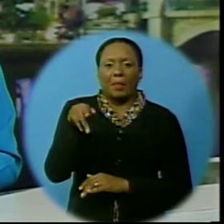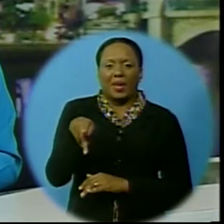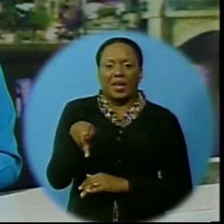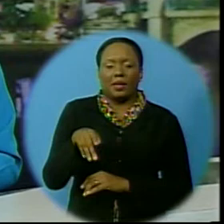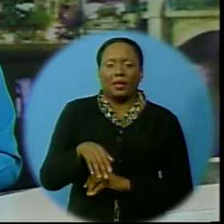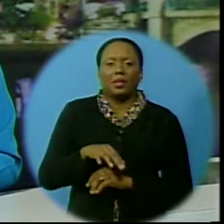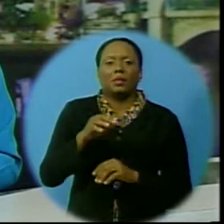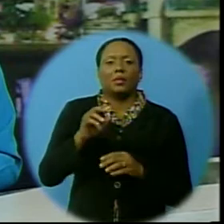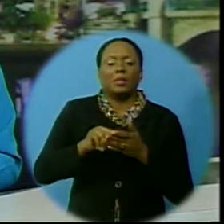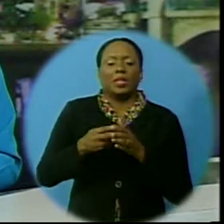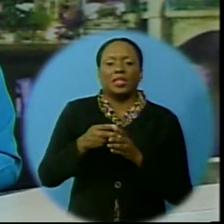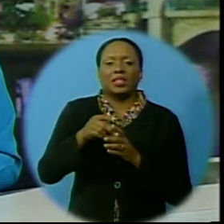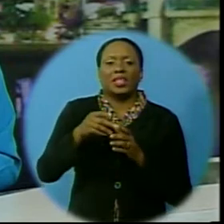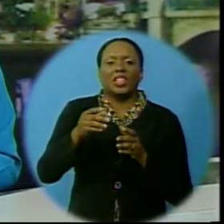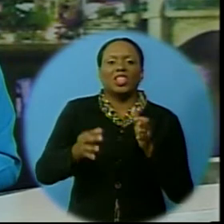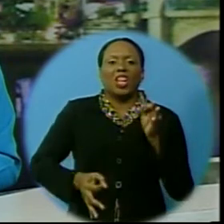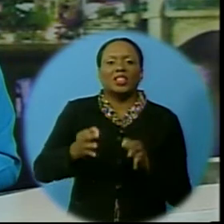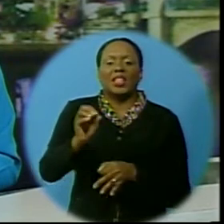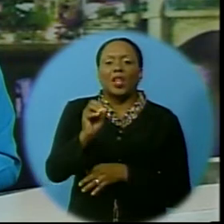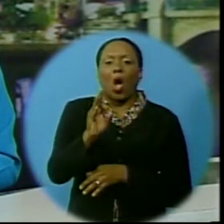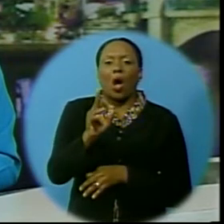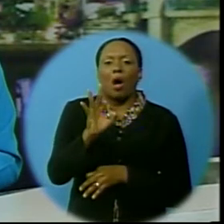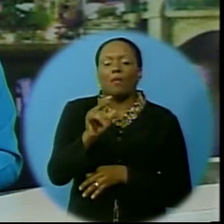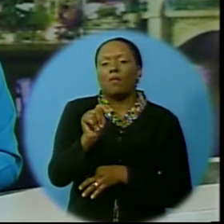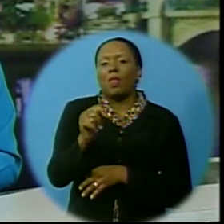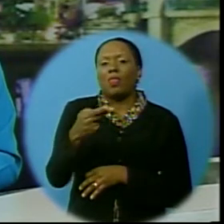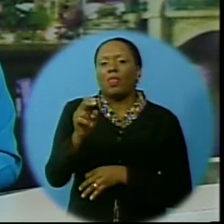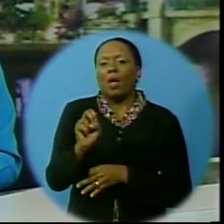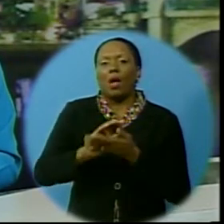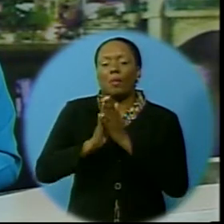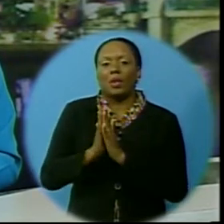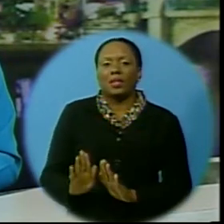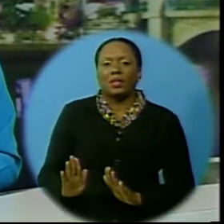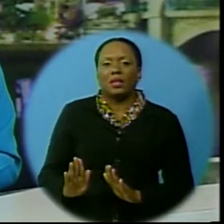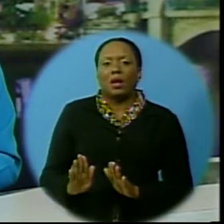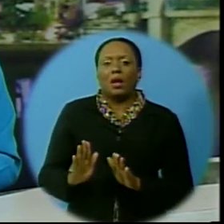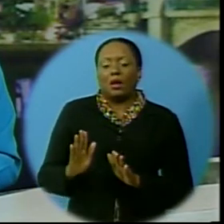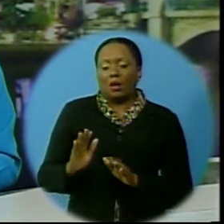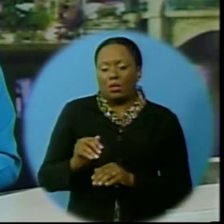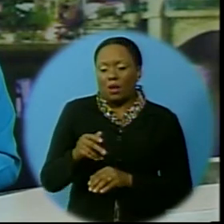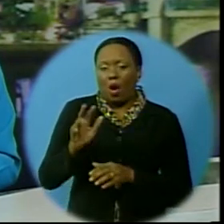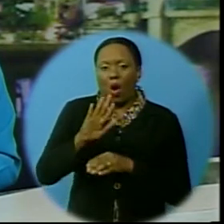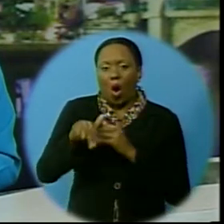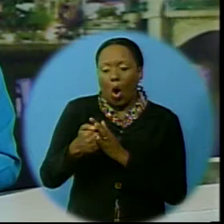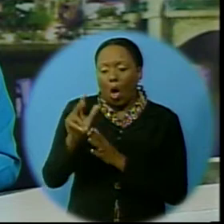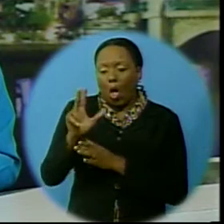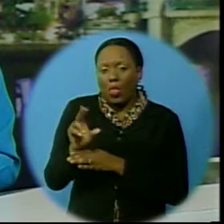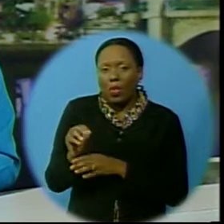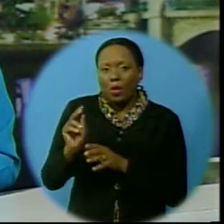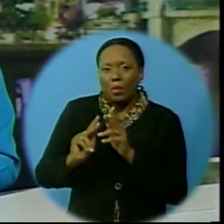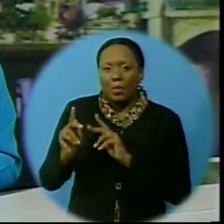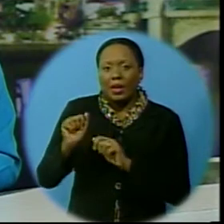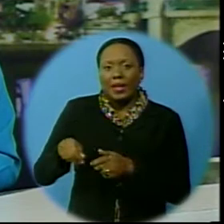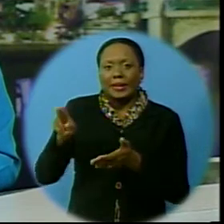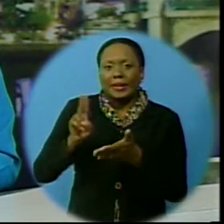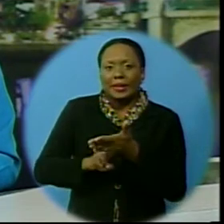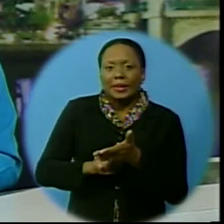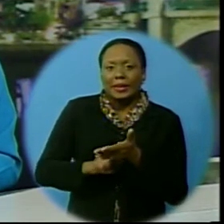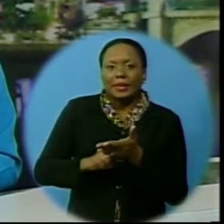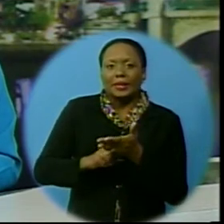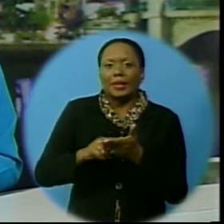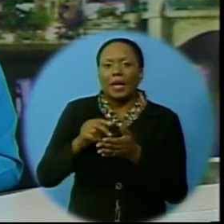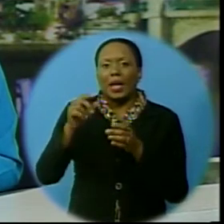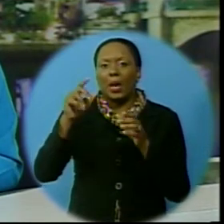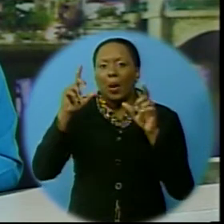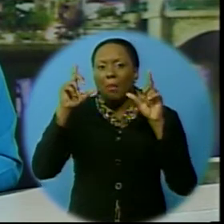Belgrave administered the oath of office to the new JPs, who are now empowered to sign affidavits, warrants, photographs, and